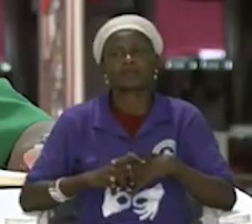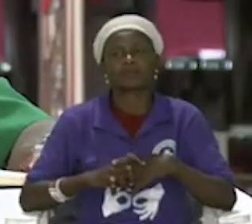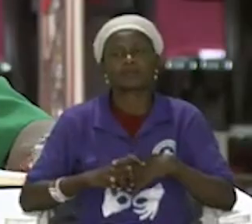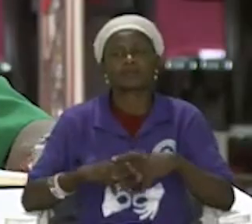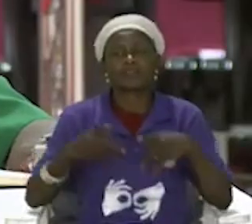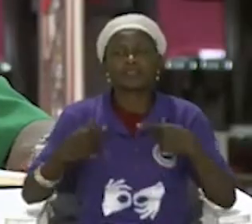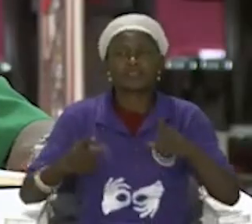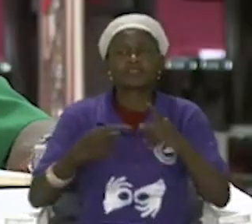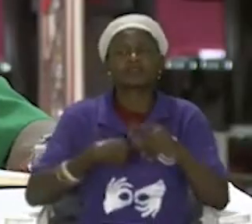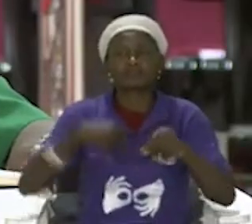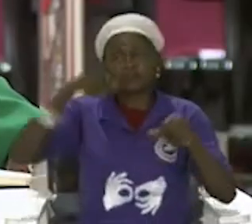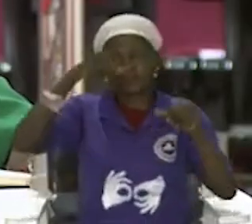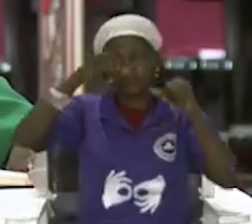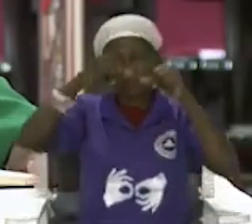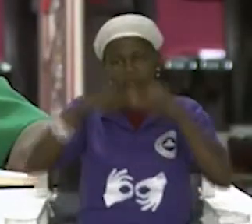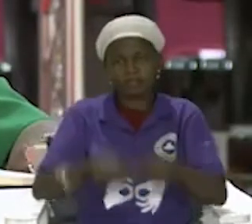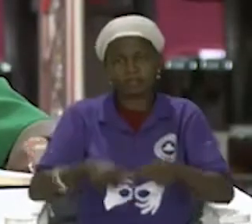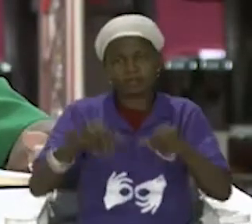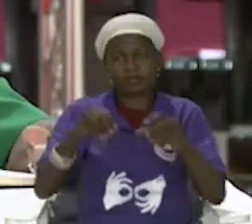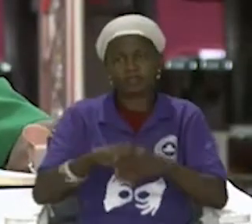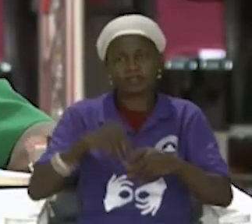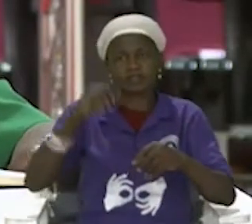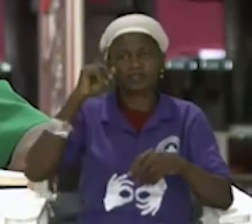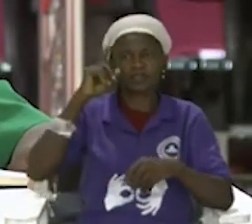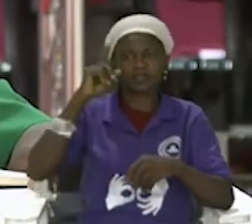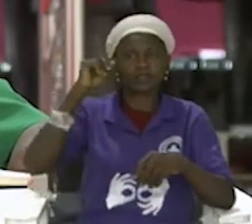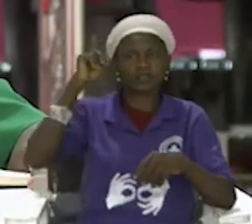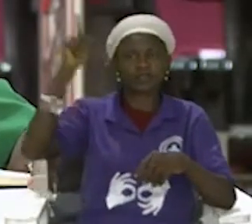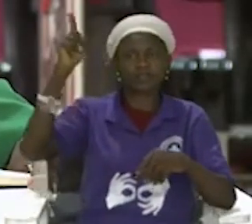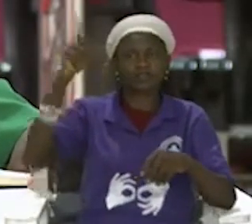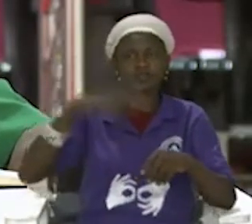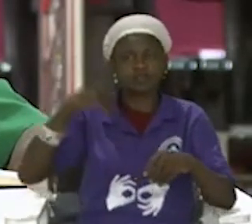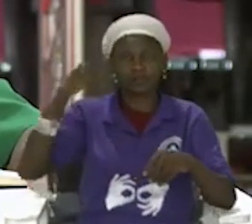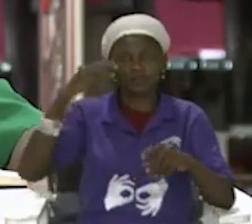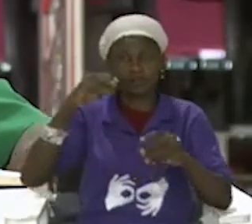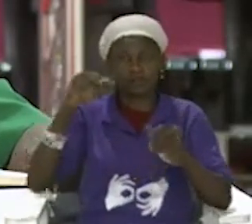Let me remain in you and with you,